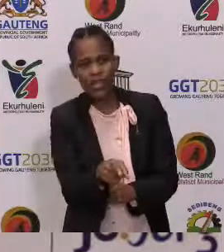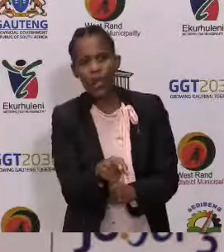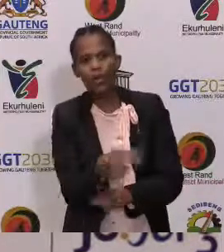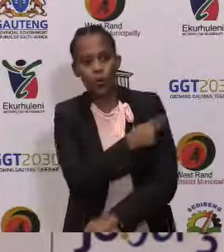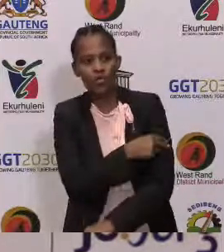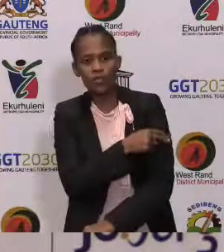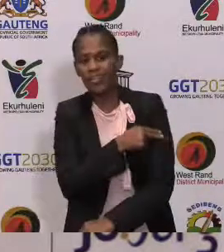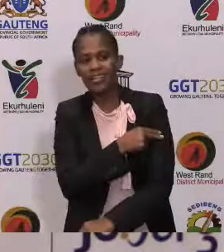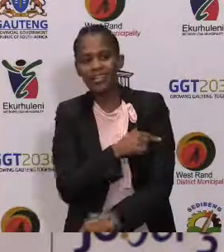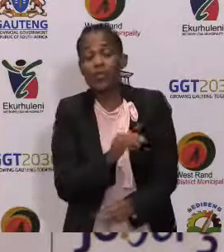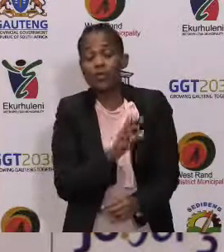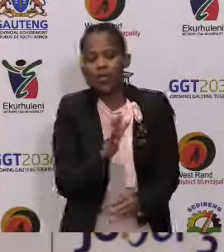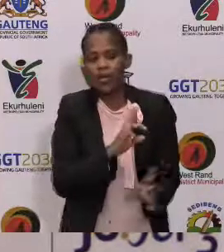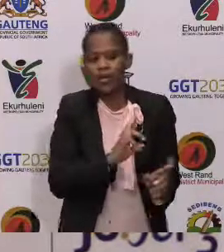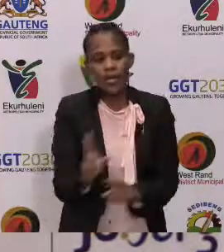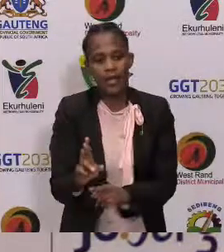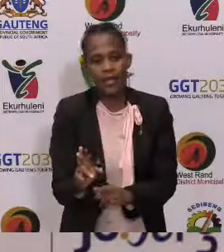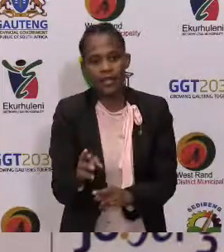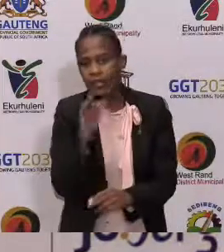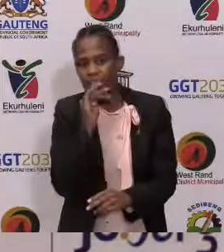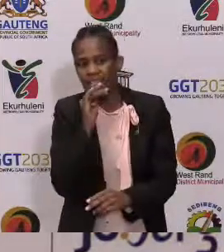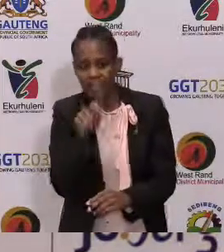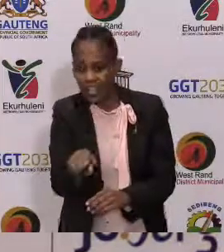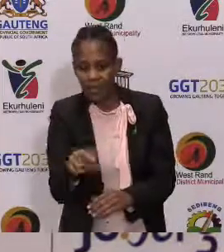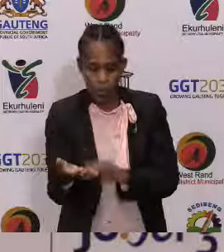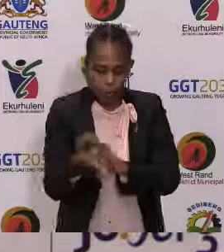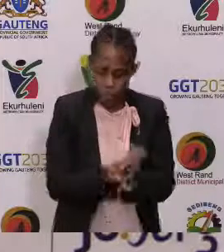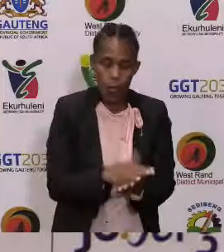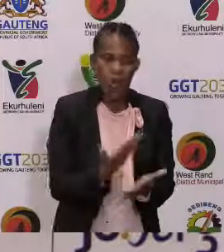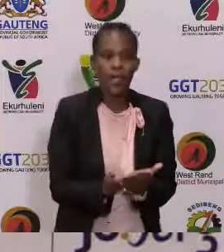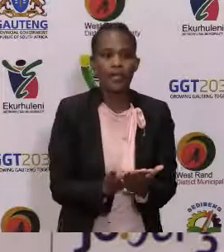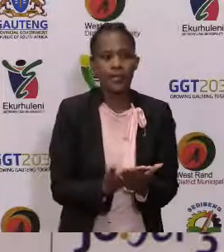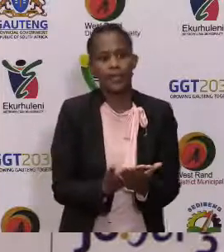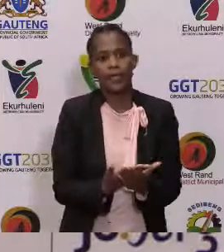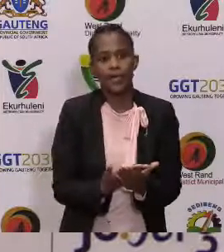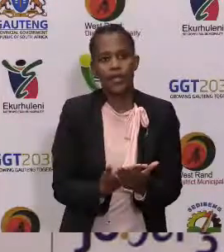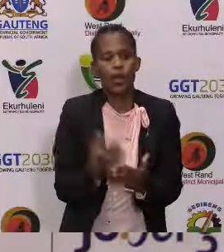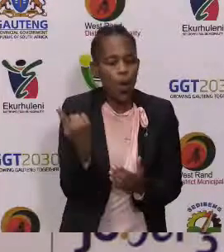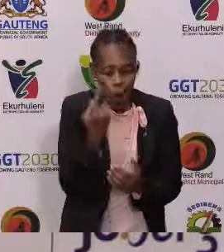hospital facilities that would be dismantled. So yeah, the only one we used was Nasrec.